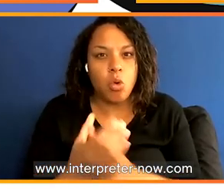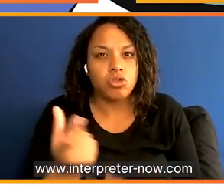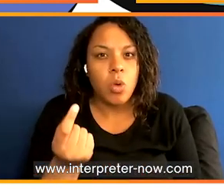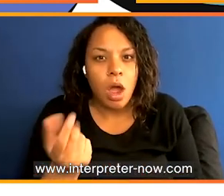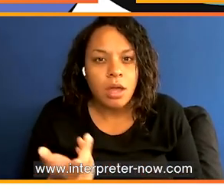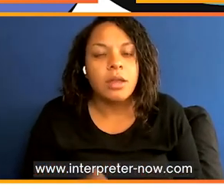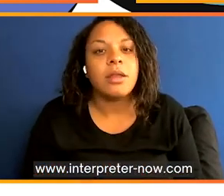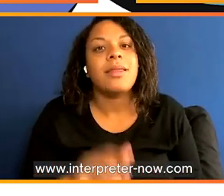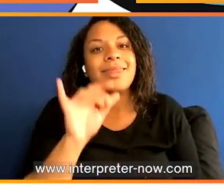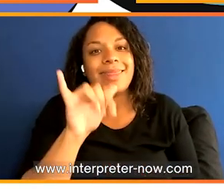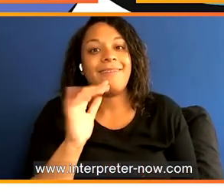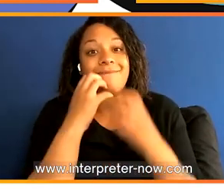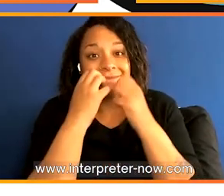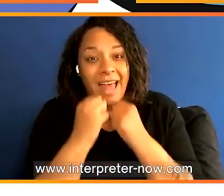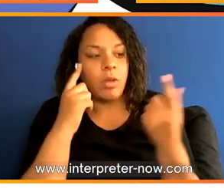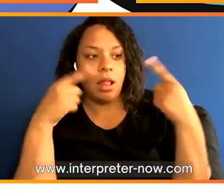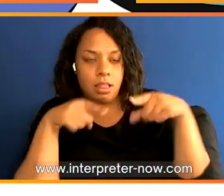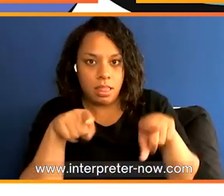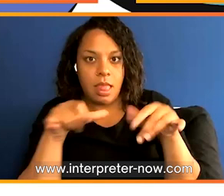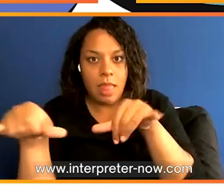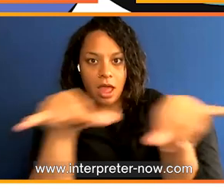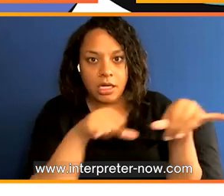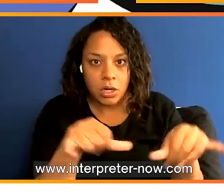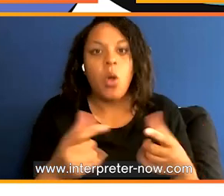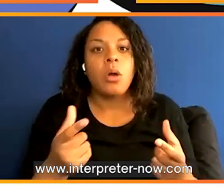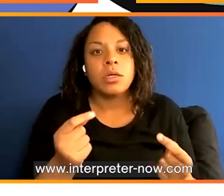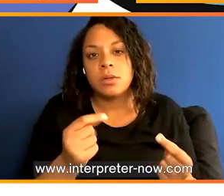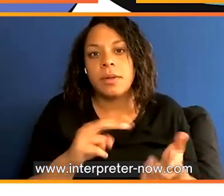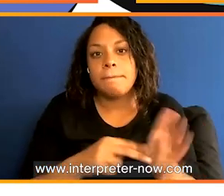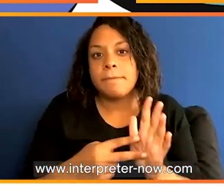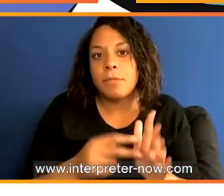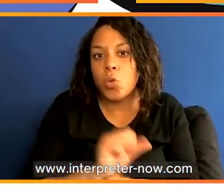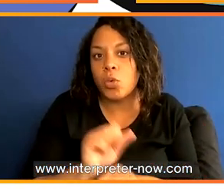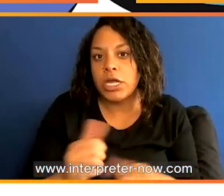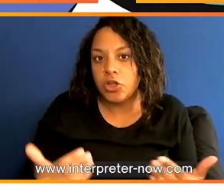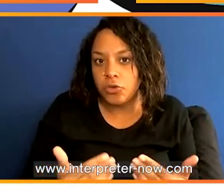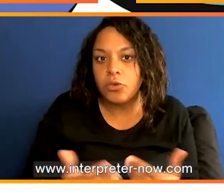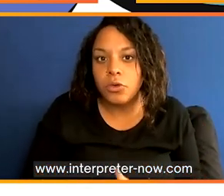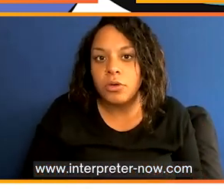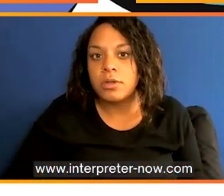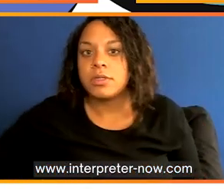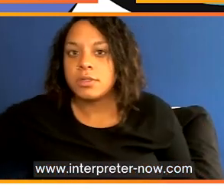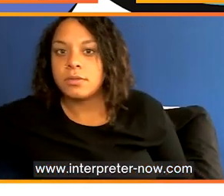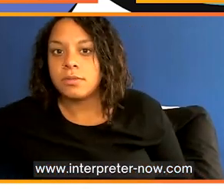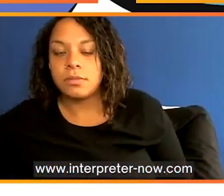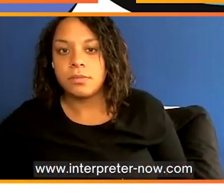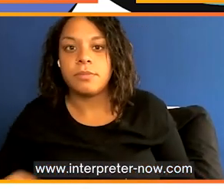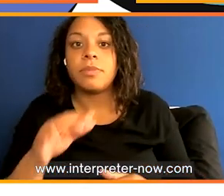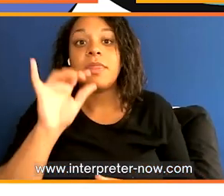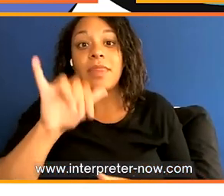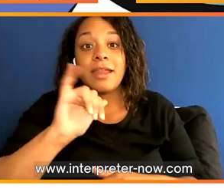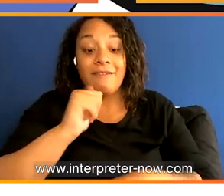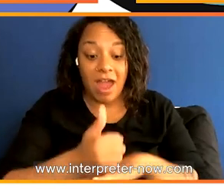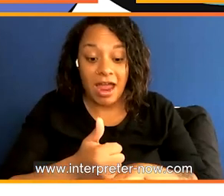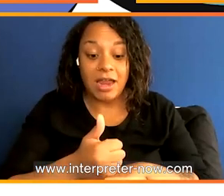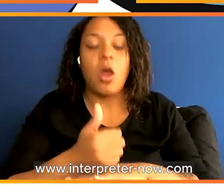really need to find who do we want to be? Like, what is our culture, right? And align on those values. Like, what does it mean